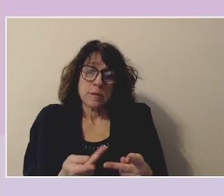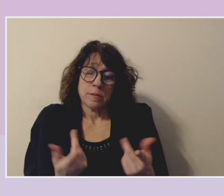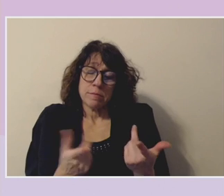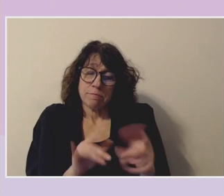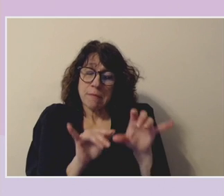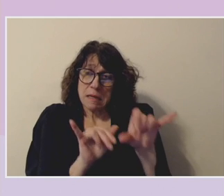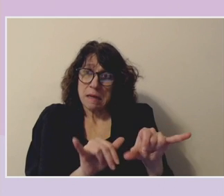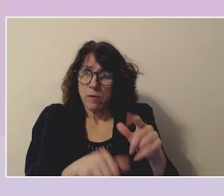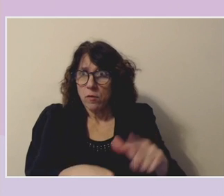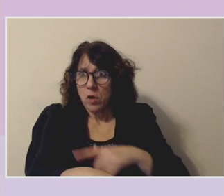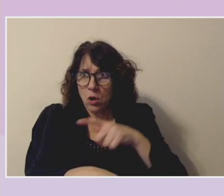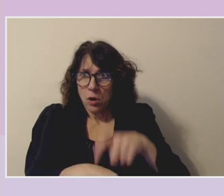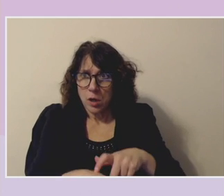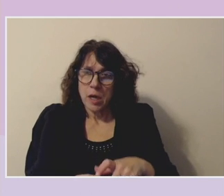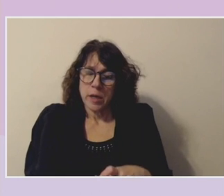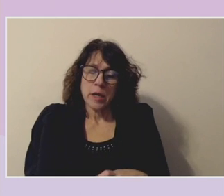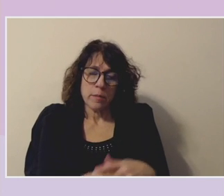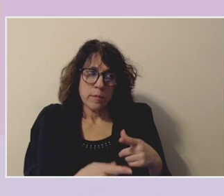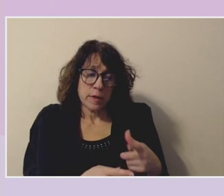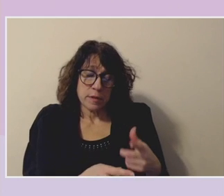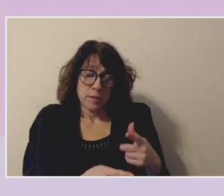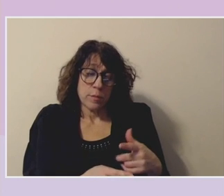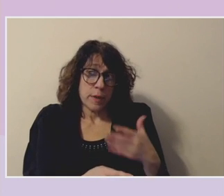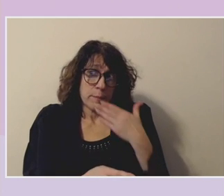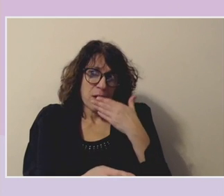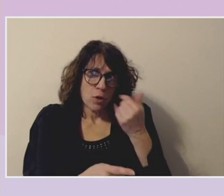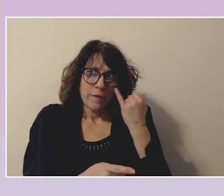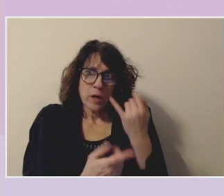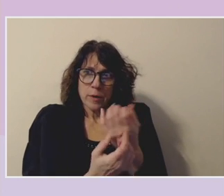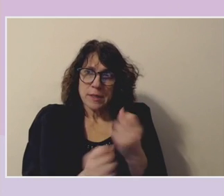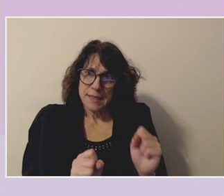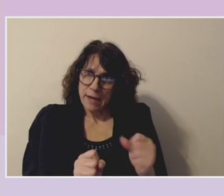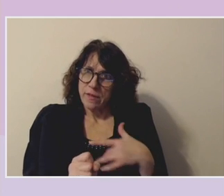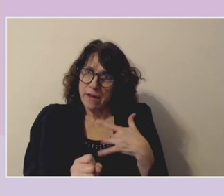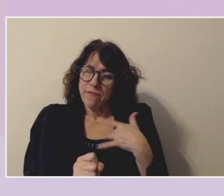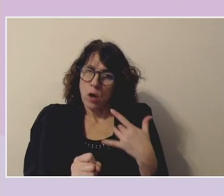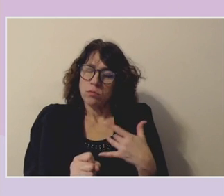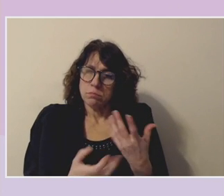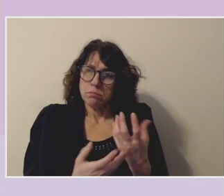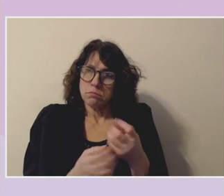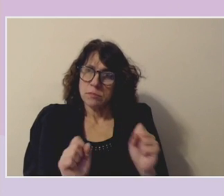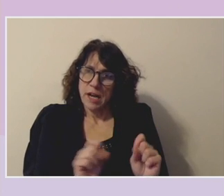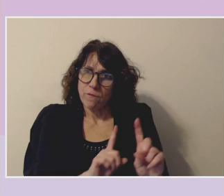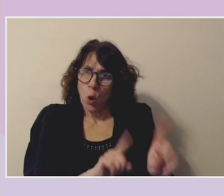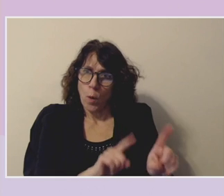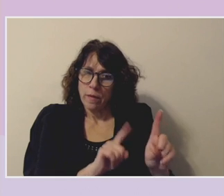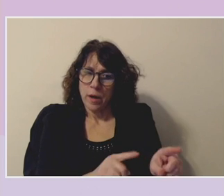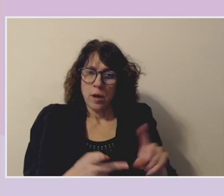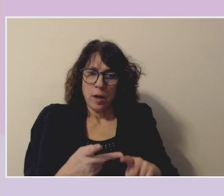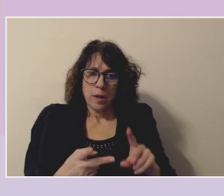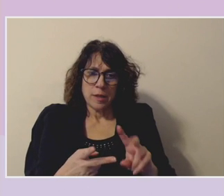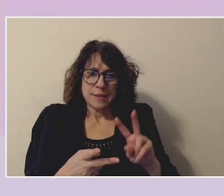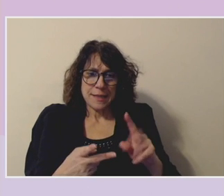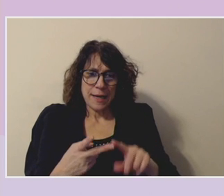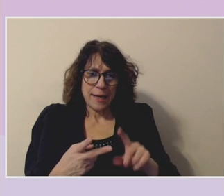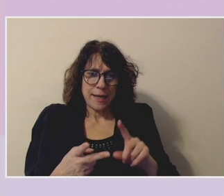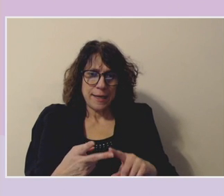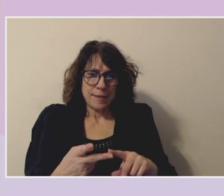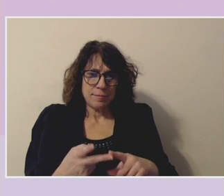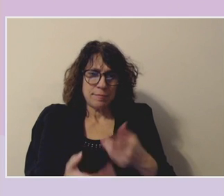that folks could go to, where they felt secure. Second, evidence-informed. I was listening into one of